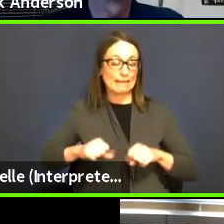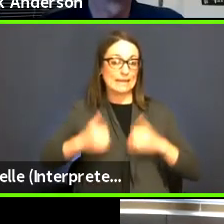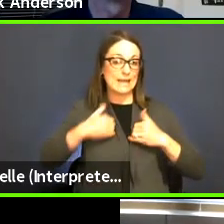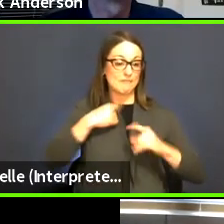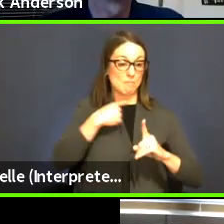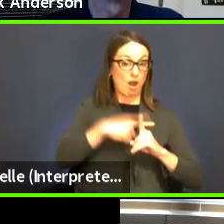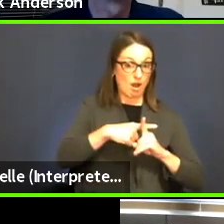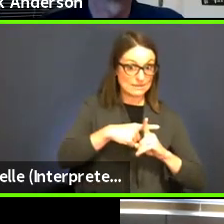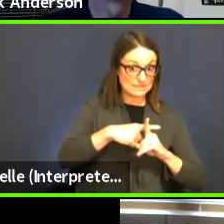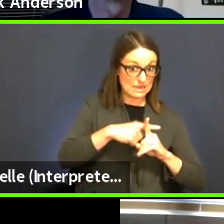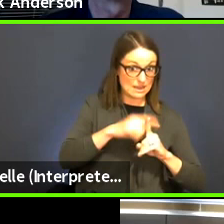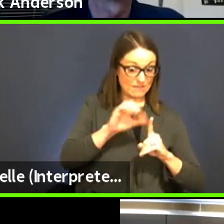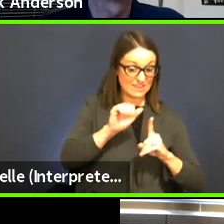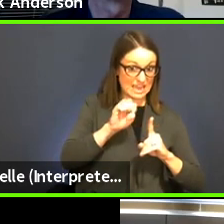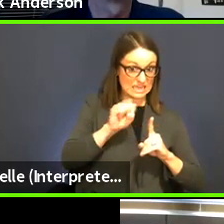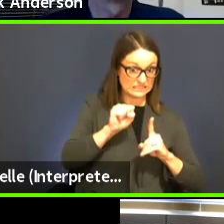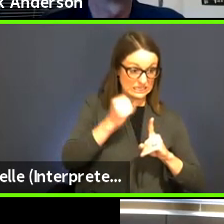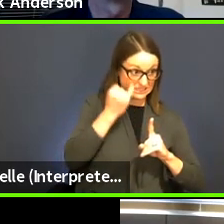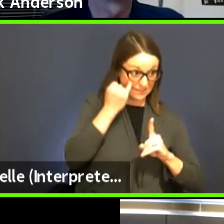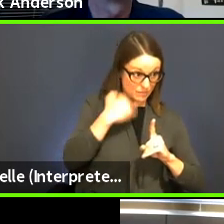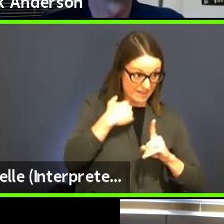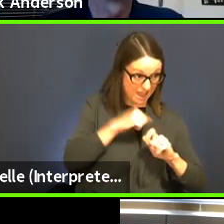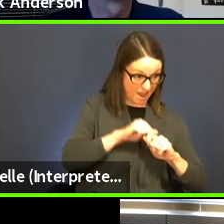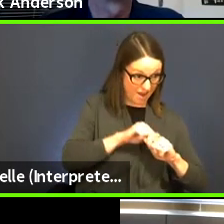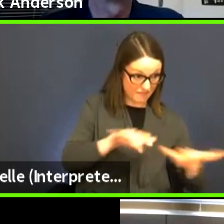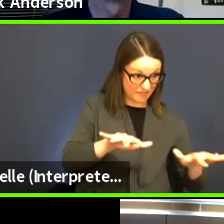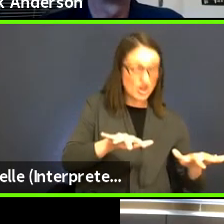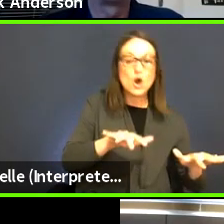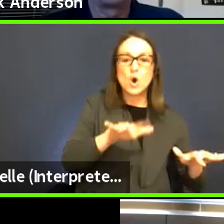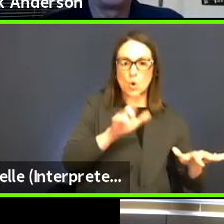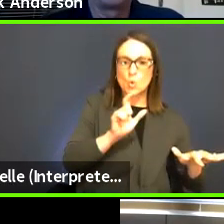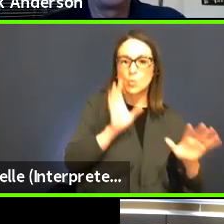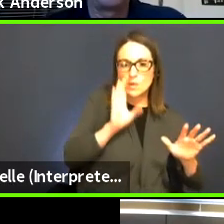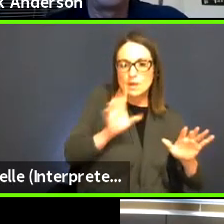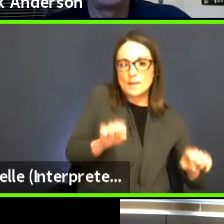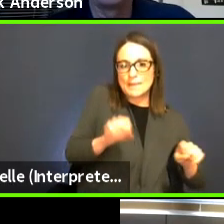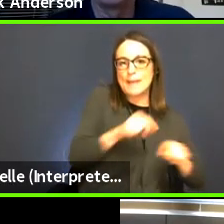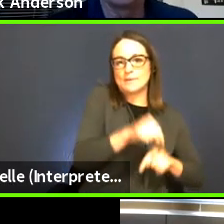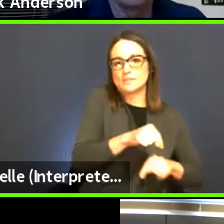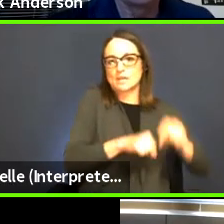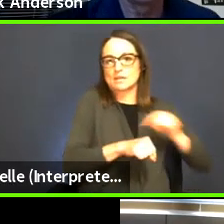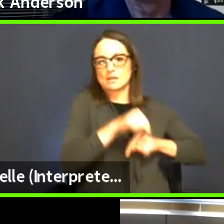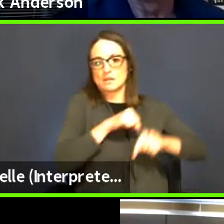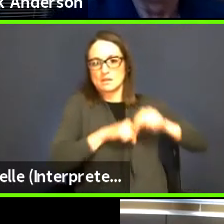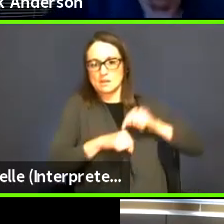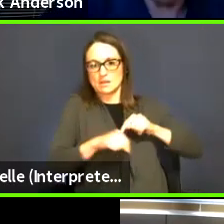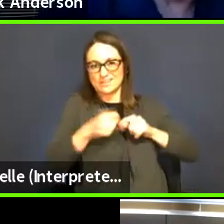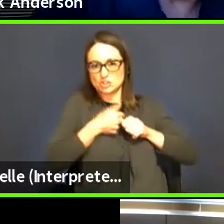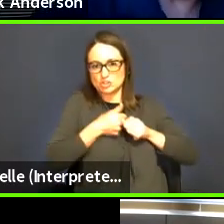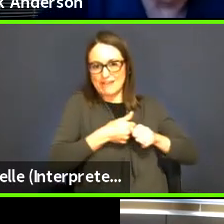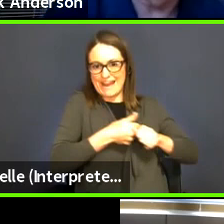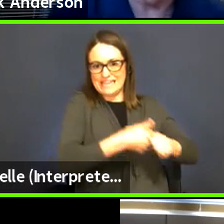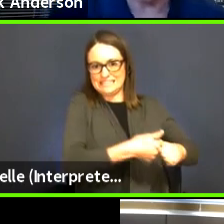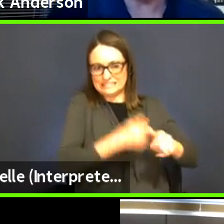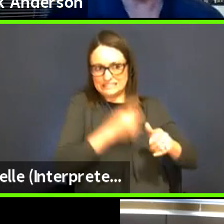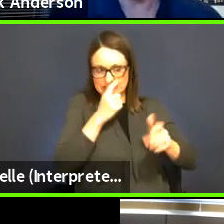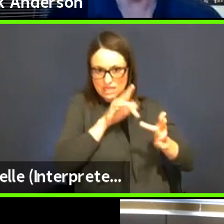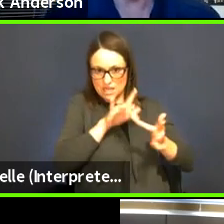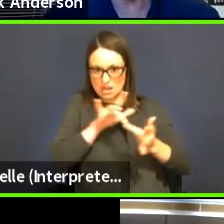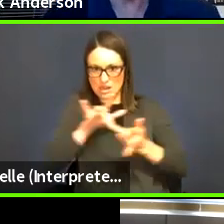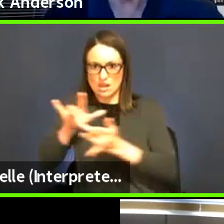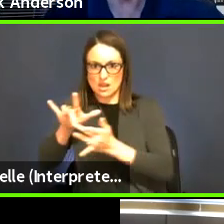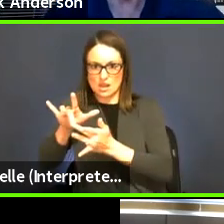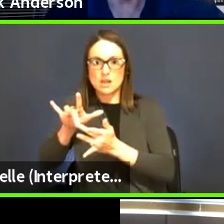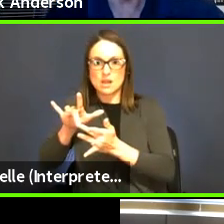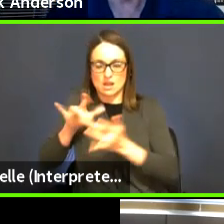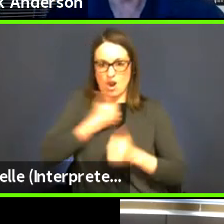identify folks that they may have come into contact with so that we can handle that in-house and not rely on the county to have to do that for